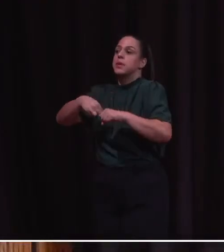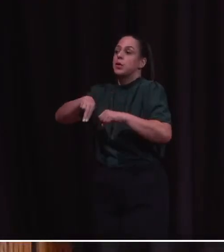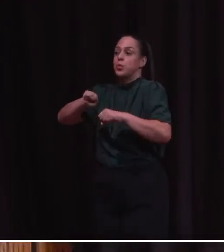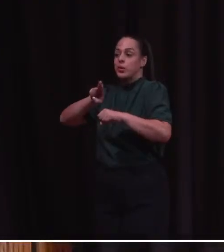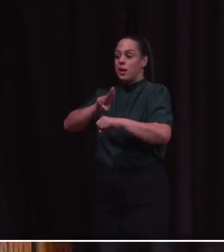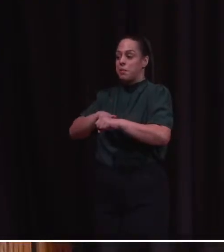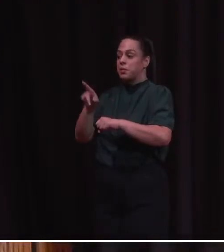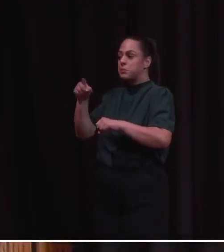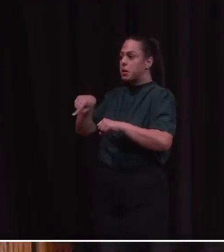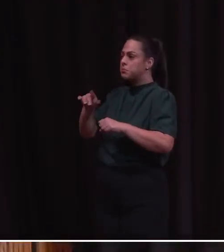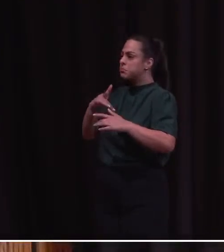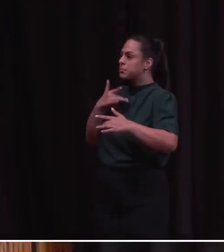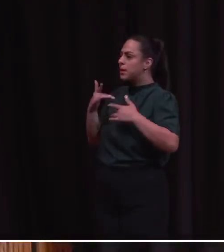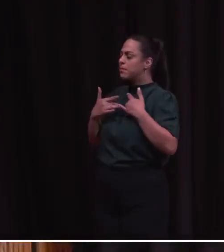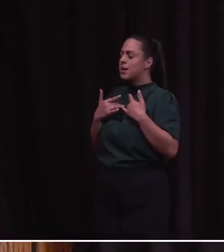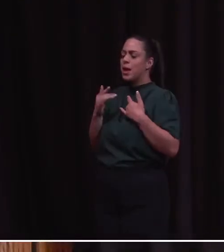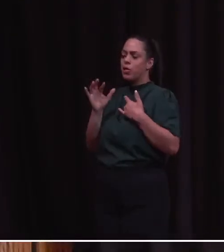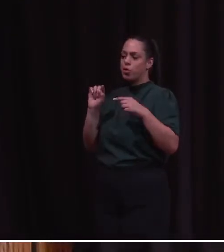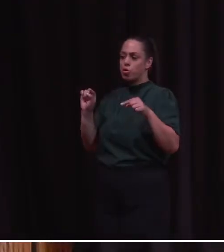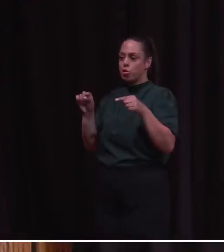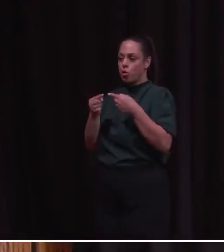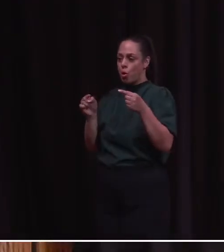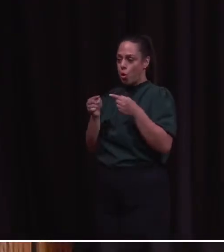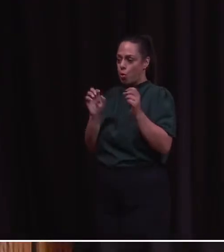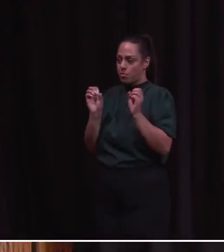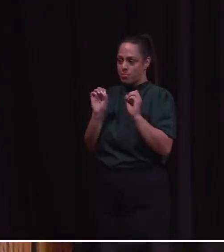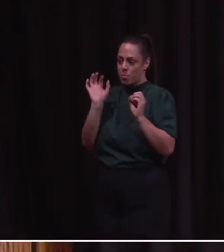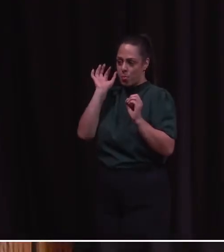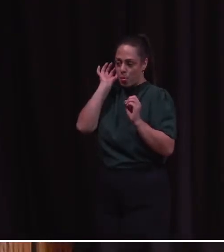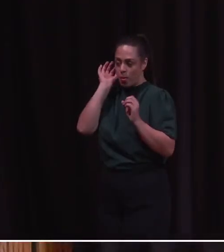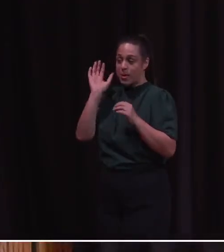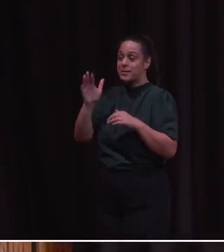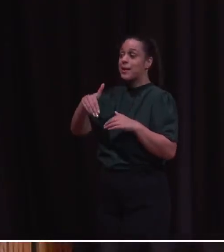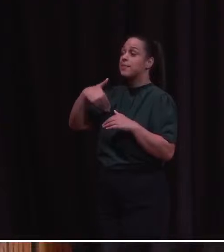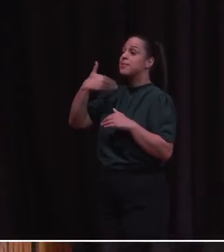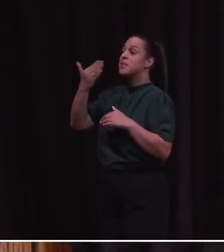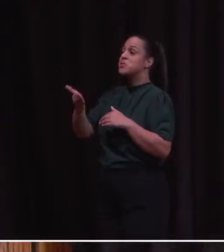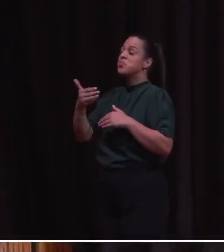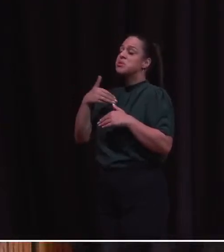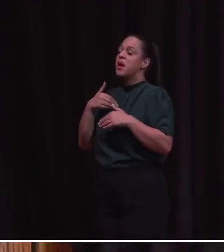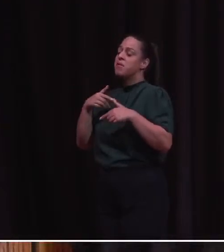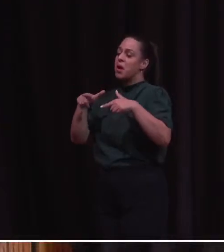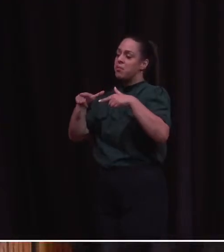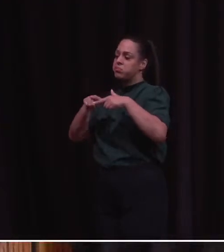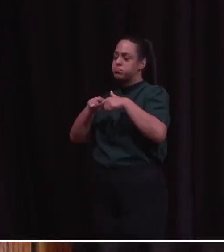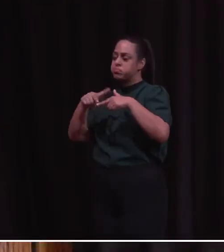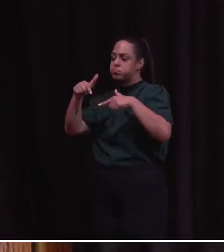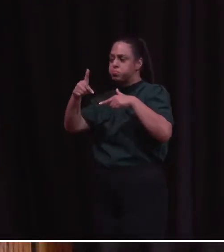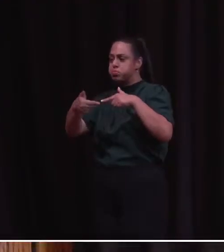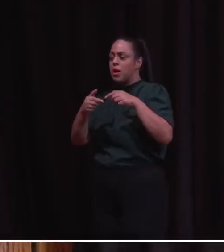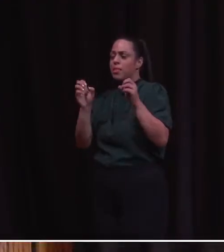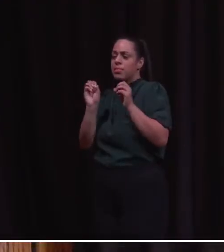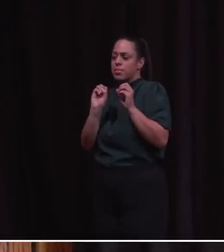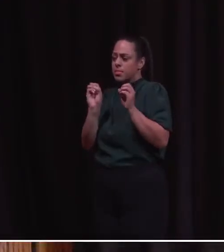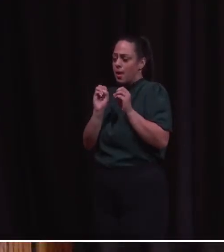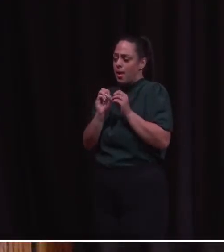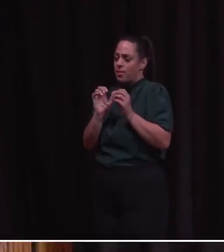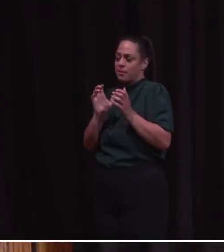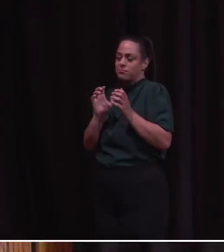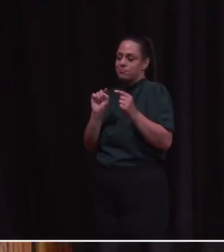Sims performed those surgical operations. Commenting on the ignoble career of the